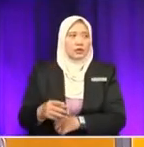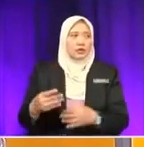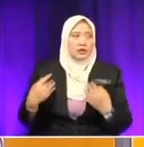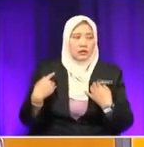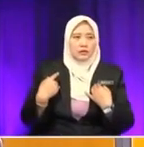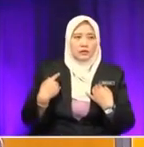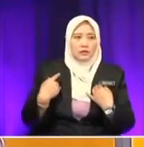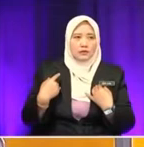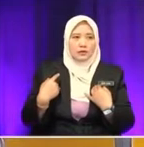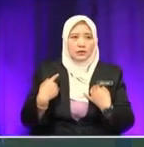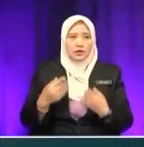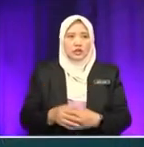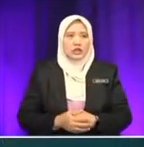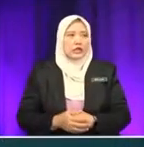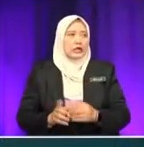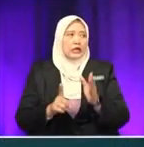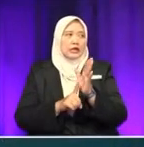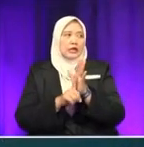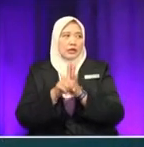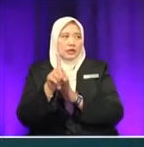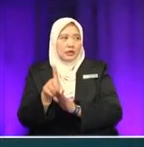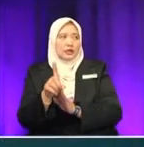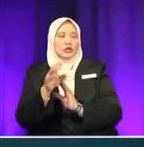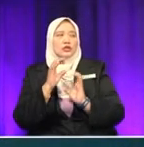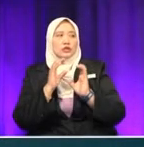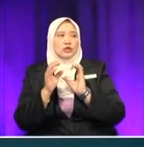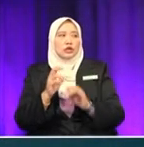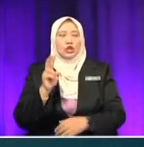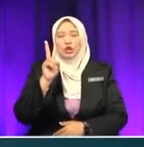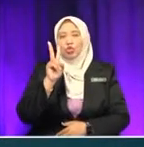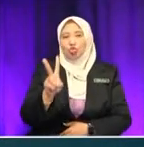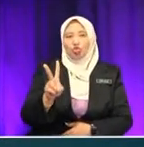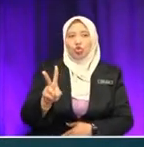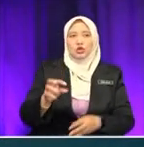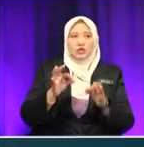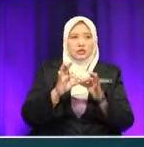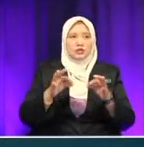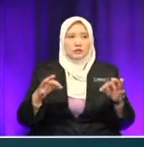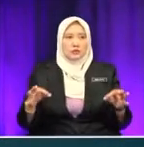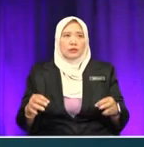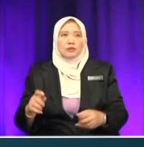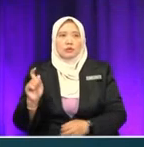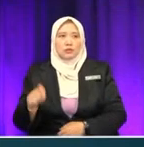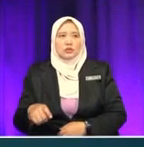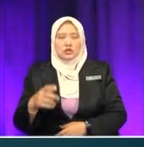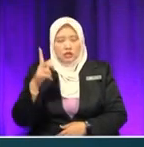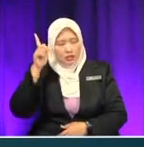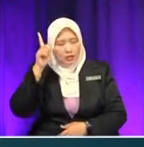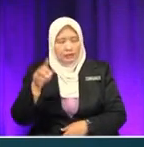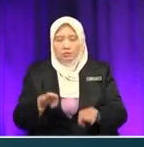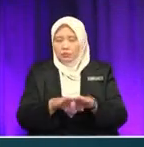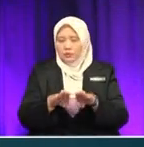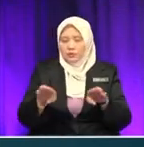Pair 1, high proficiency. I simply put them into 2 different levels, Tivia. Okay. So that the viewers can see the difference of how mm-hmm. they give